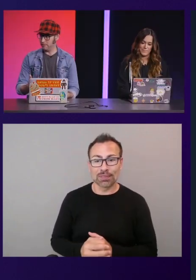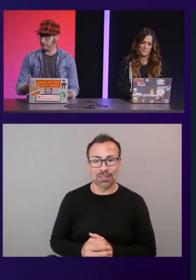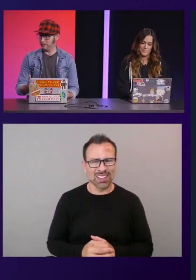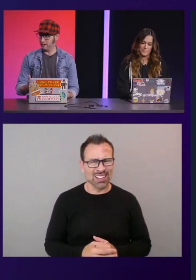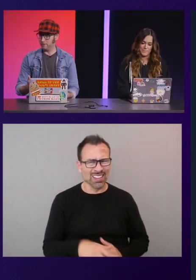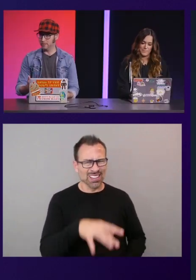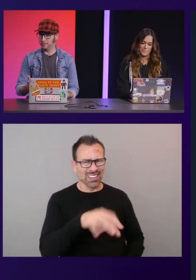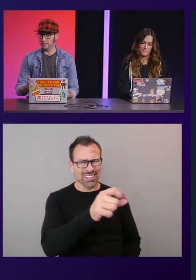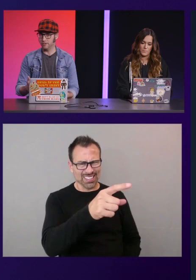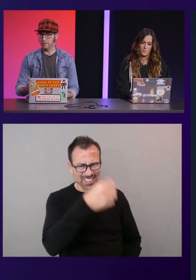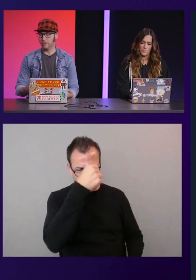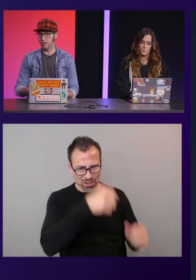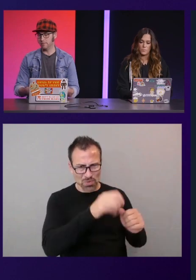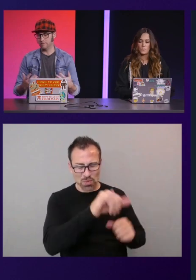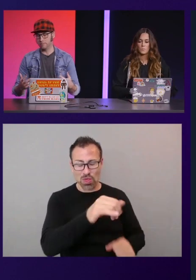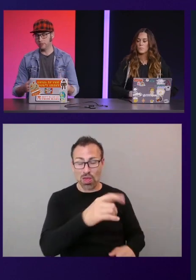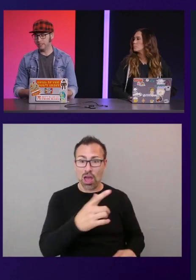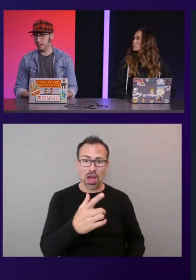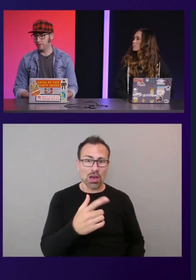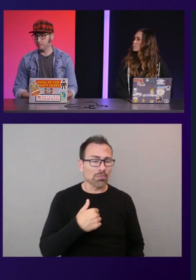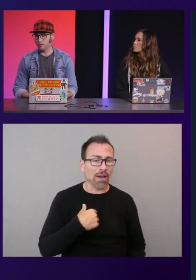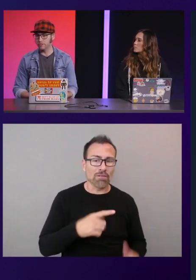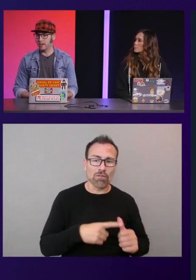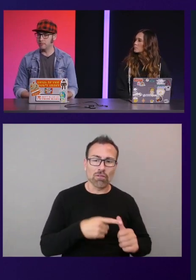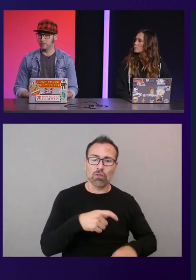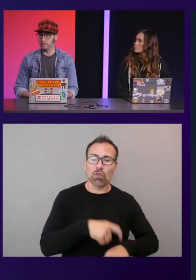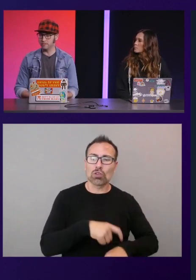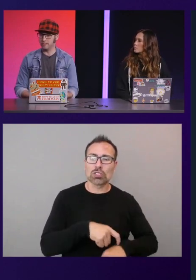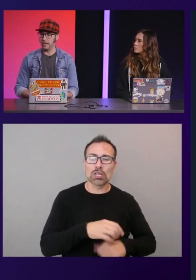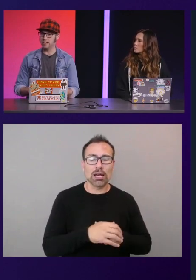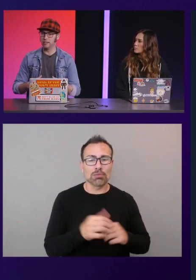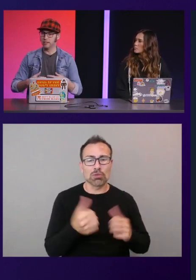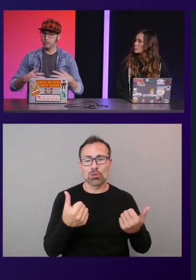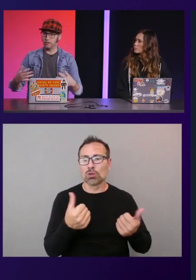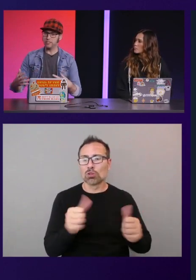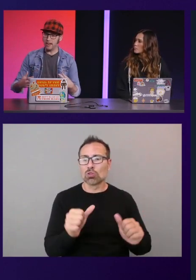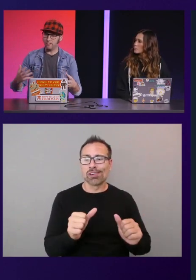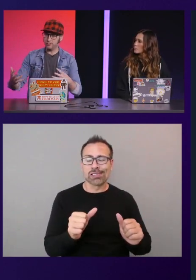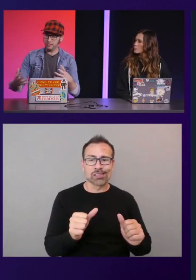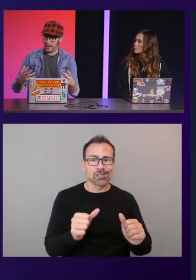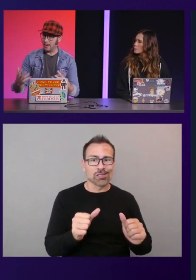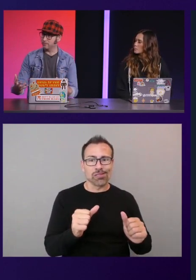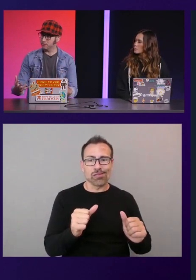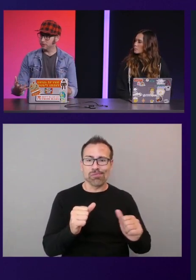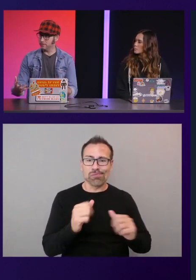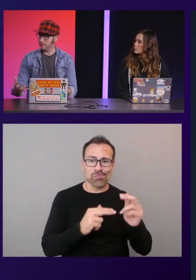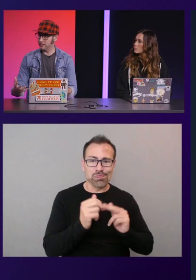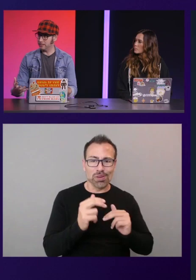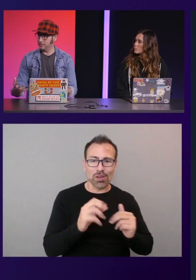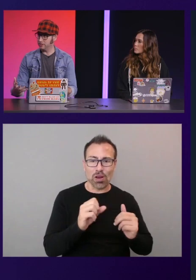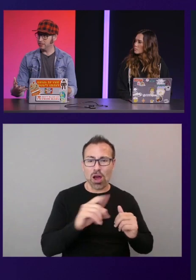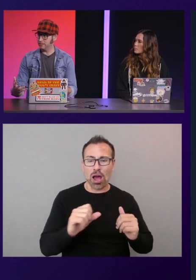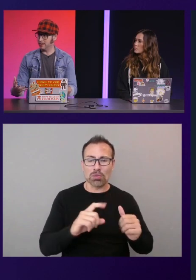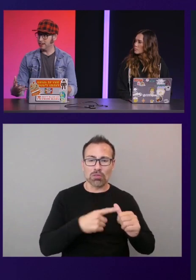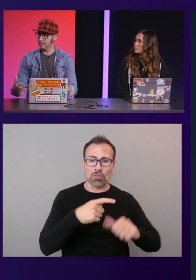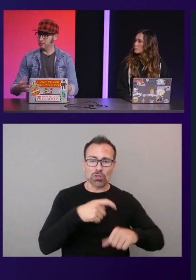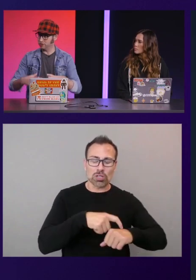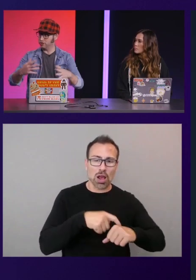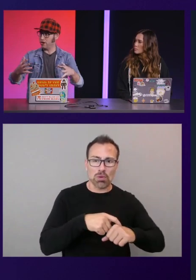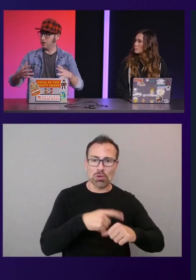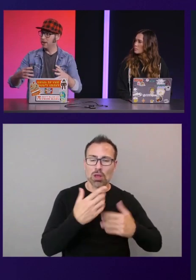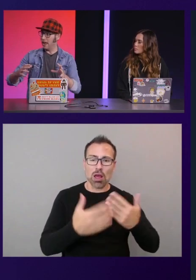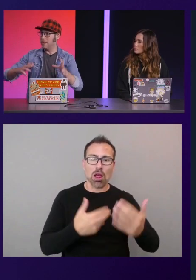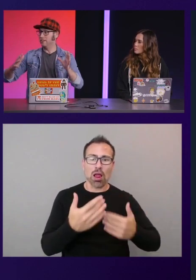with Amplify was, building out prototypes and things like that. You often have to have some sort of authentication